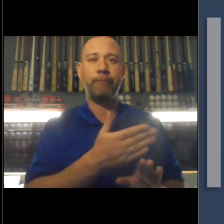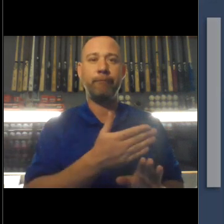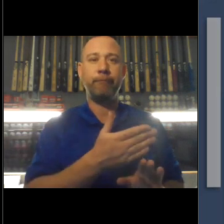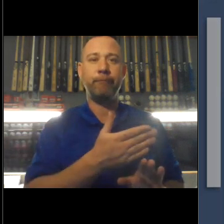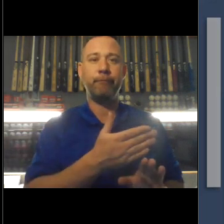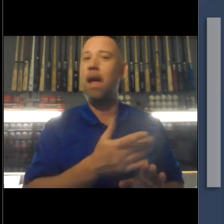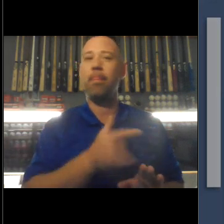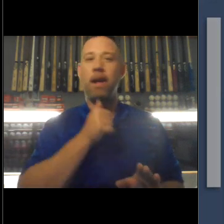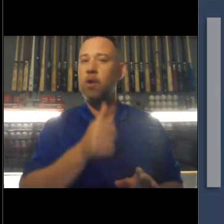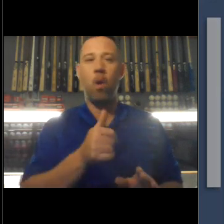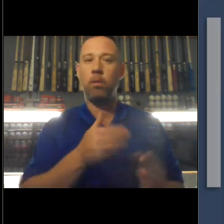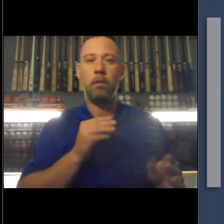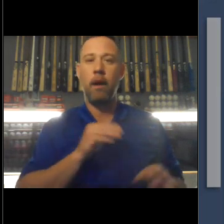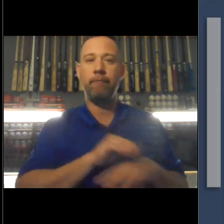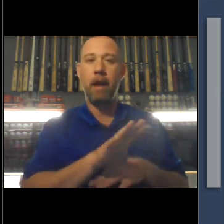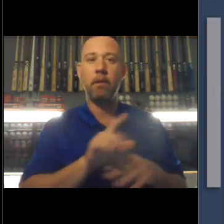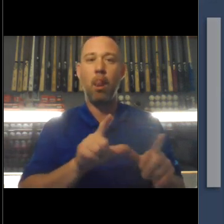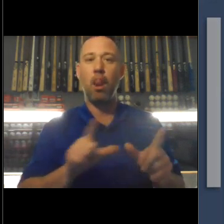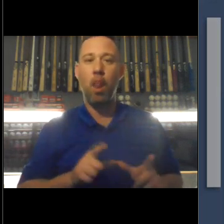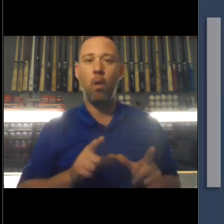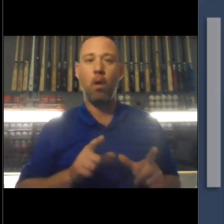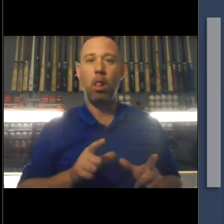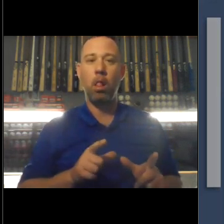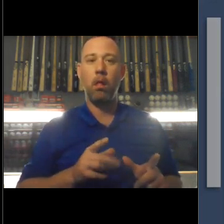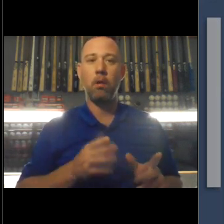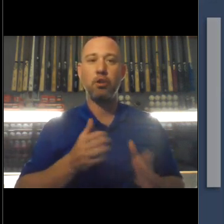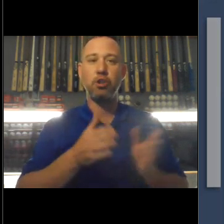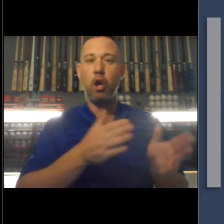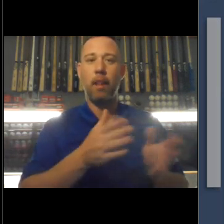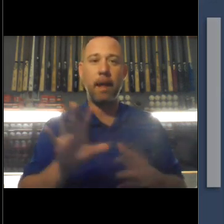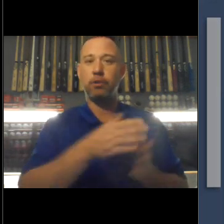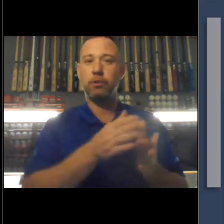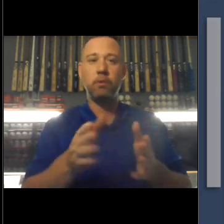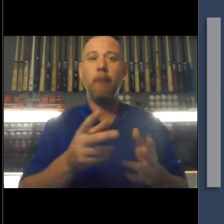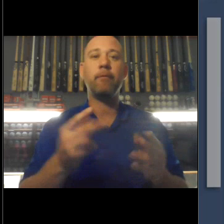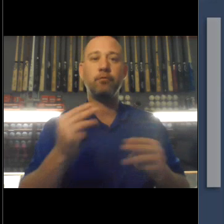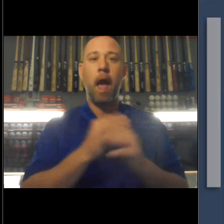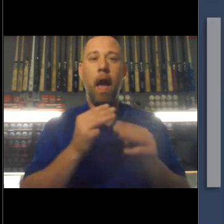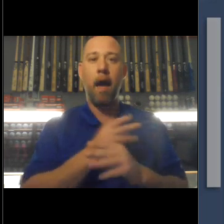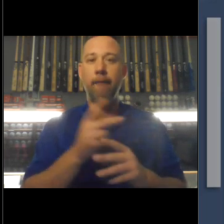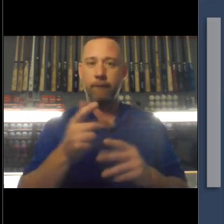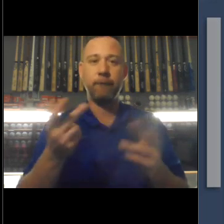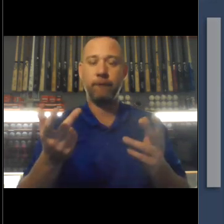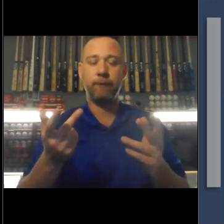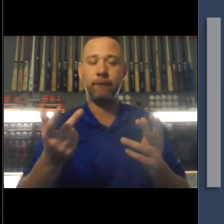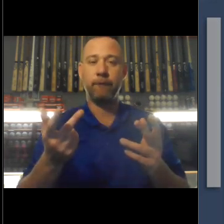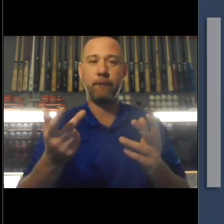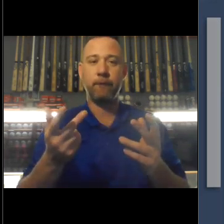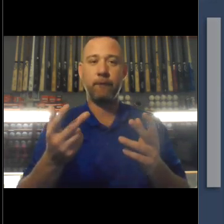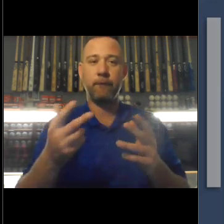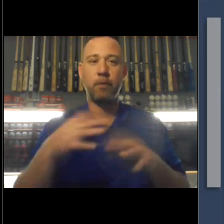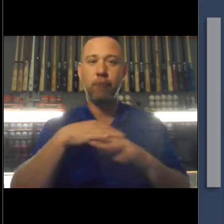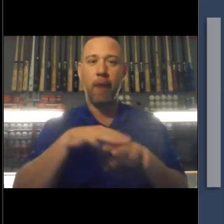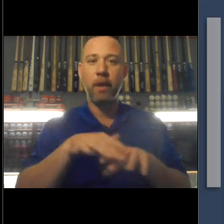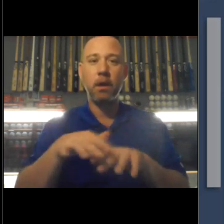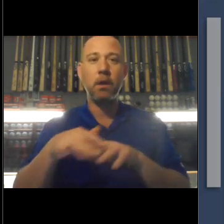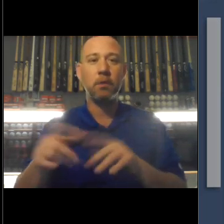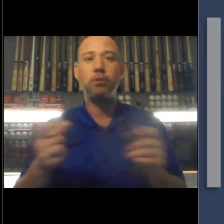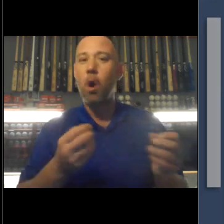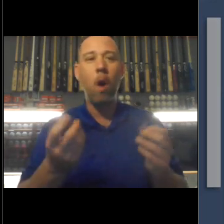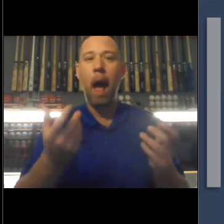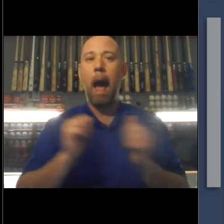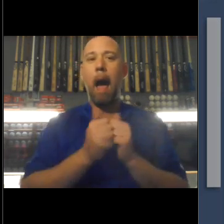local circulation. And so we've started a conversation. I've been working with Hannah and with others to try to figure out how can you